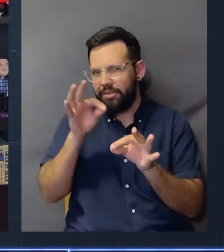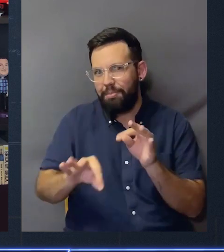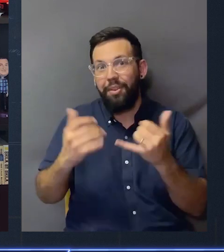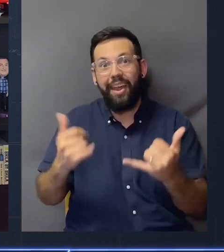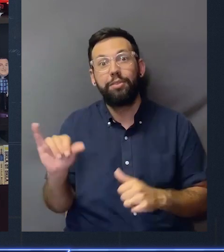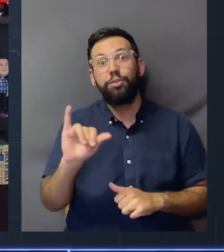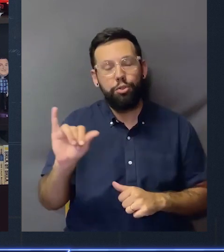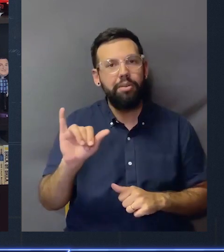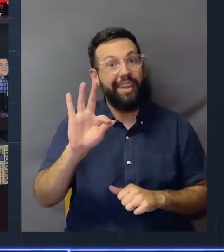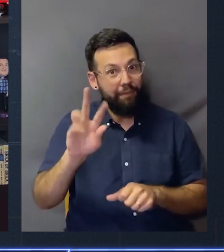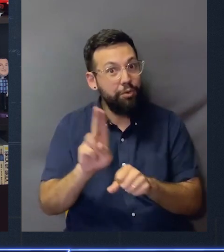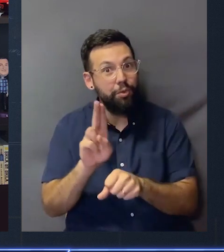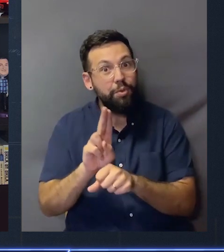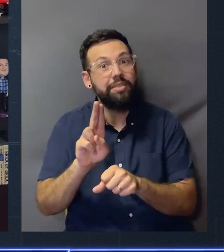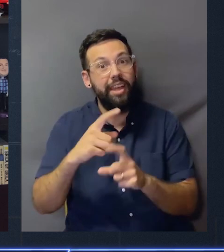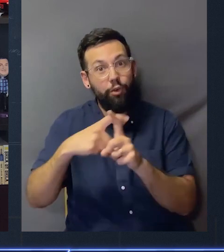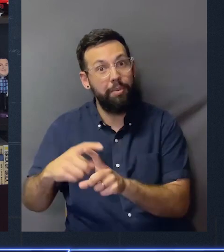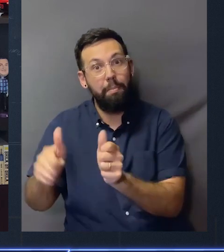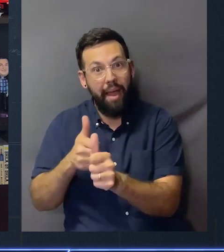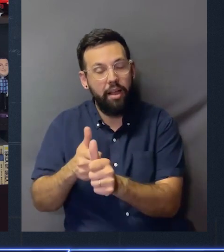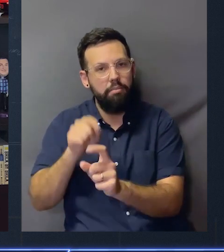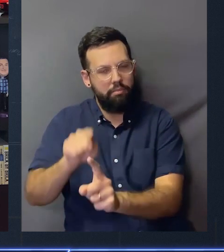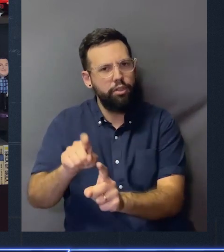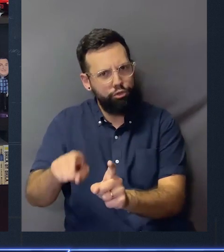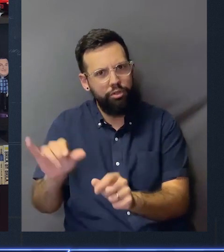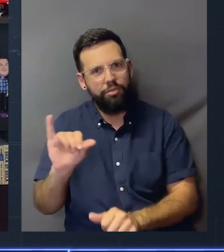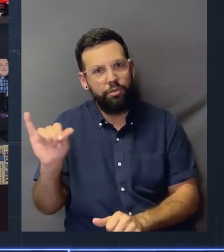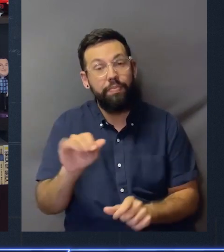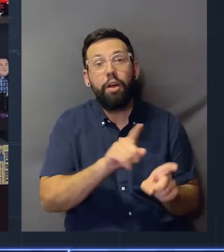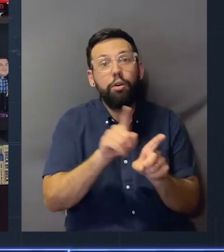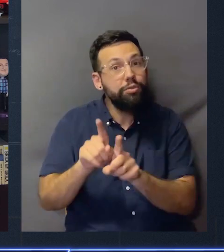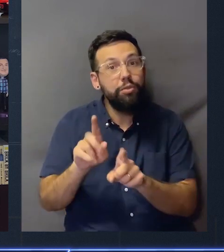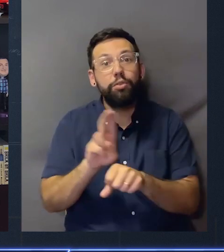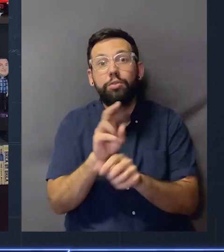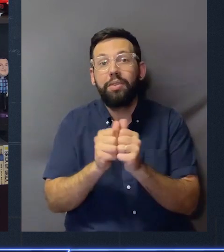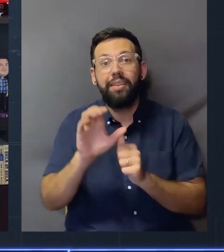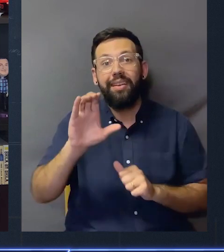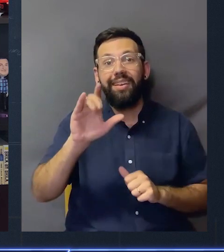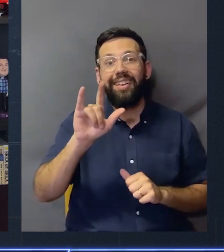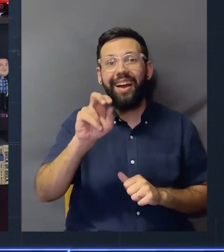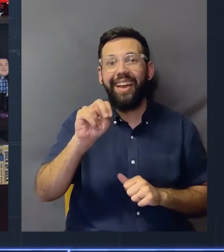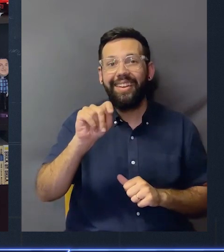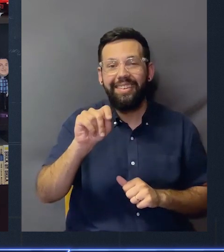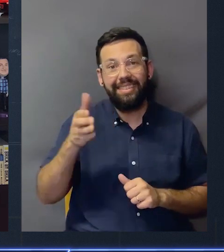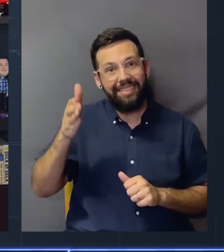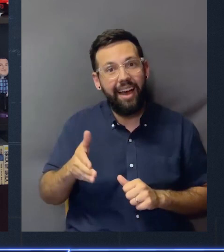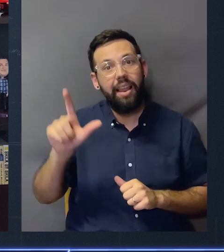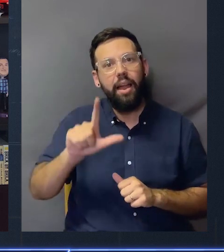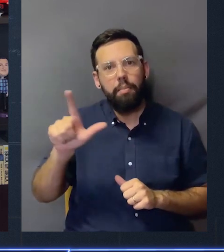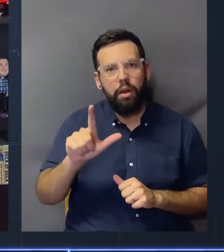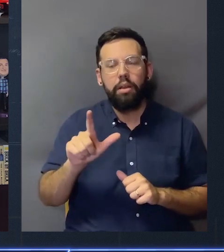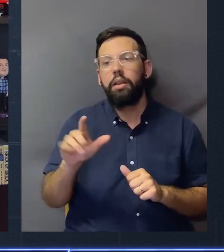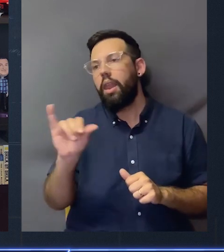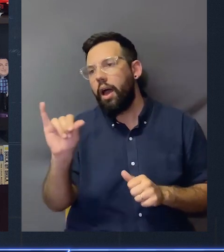backups, as you should. You can also use it with client-side libraries, things like the AWS Encryption SDK, the S3